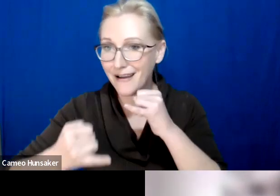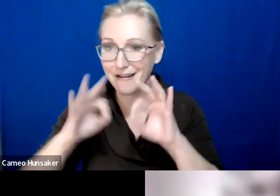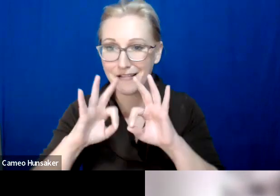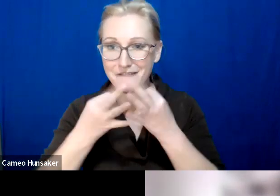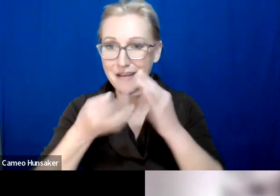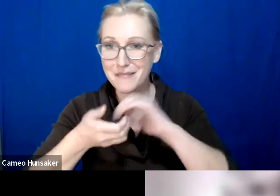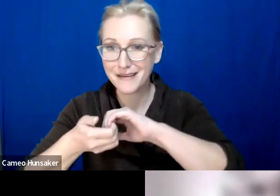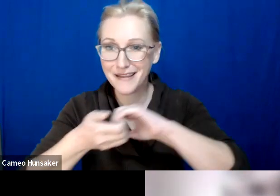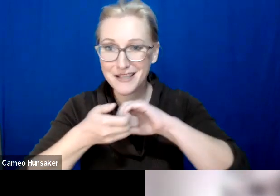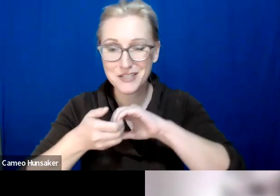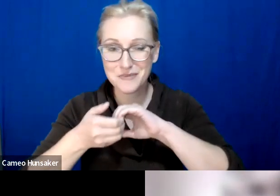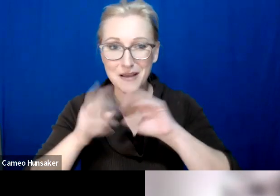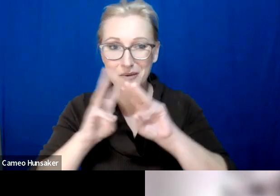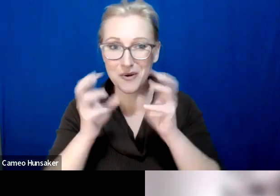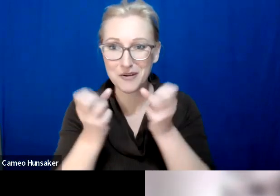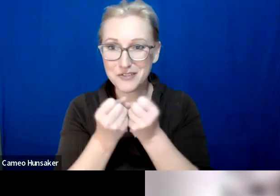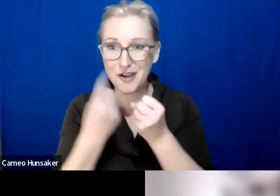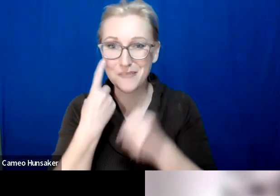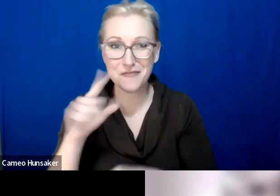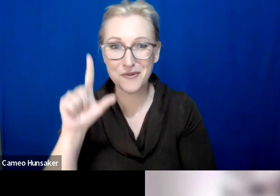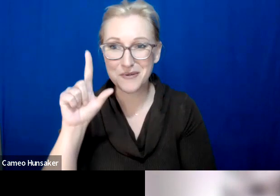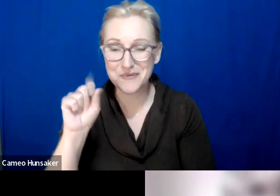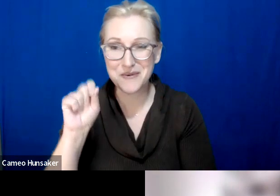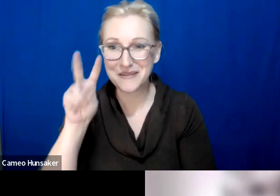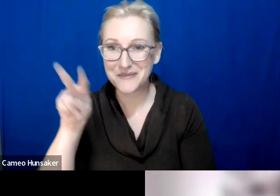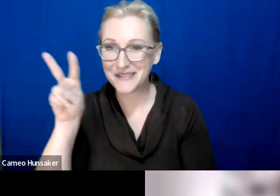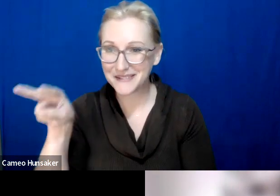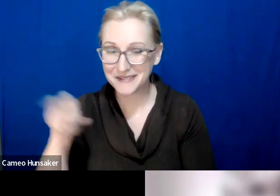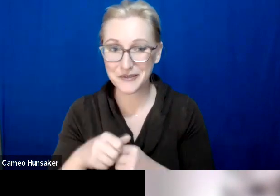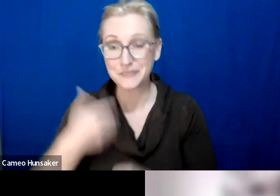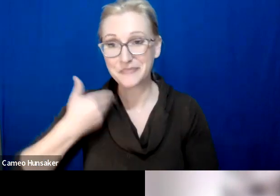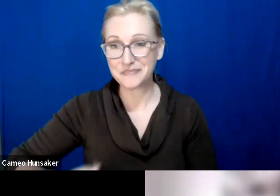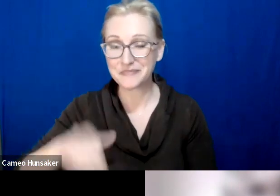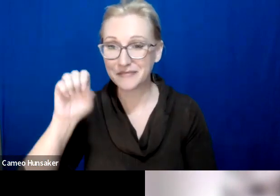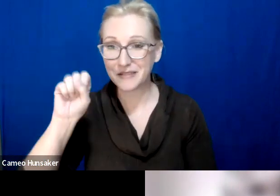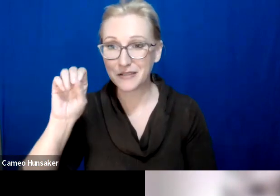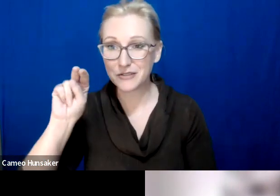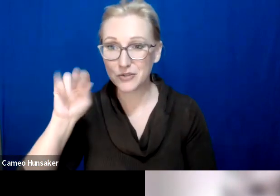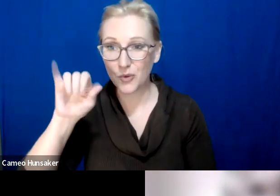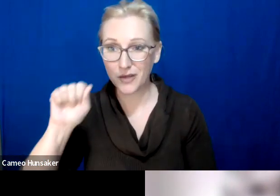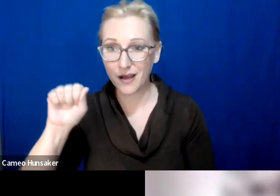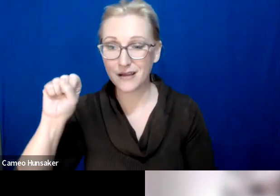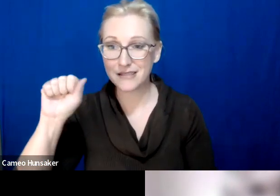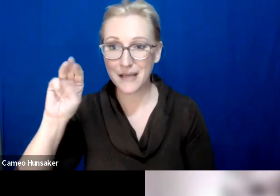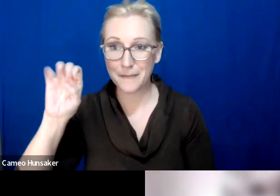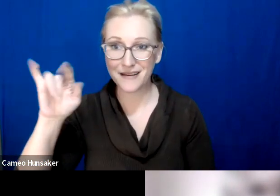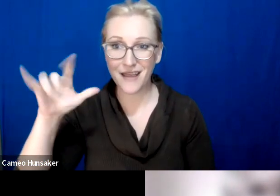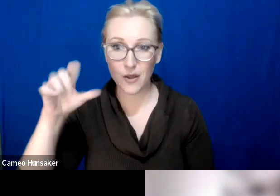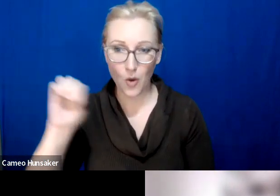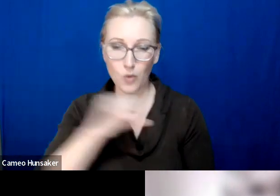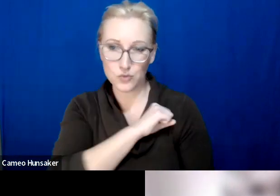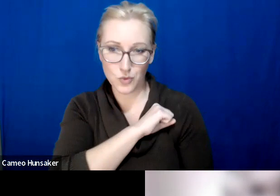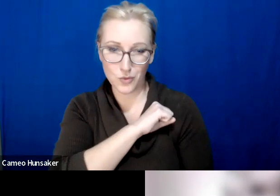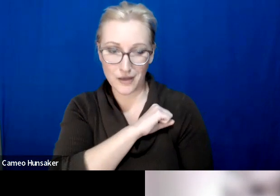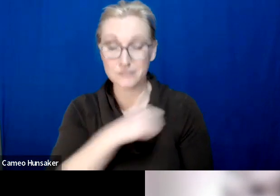engagement workshop for the year of 2022. My name is Sonia Samaniego, and I am the Family Engagement